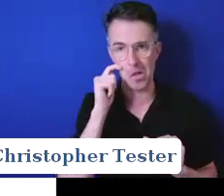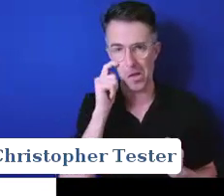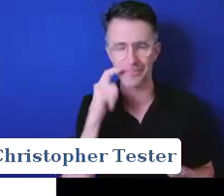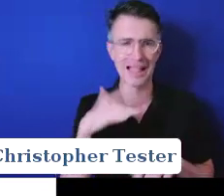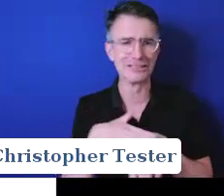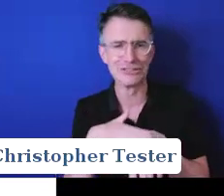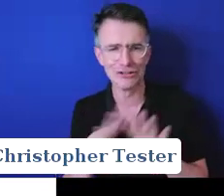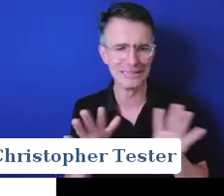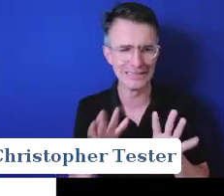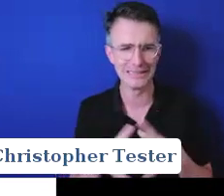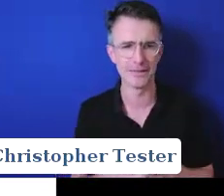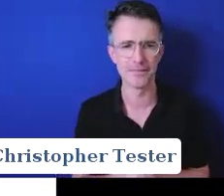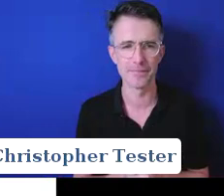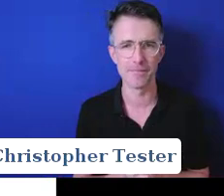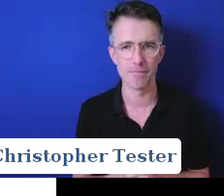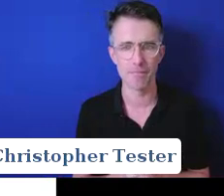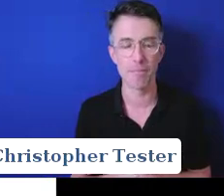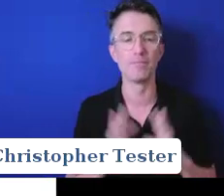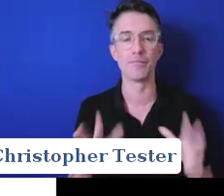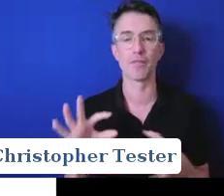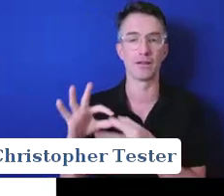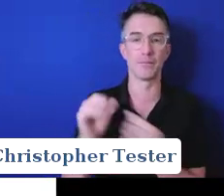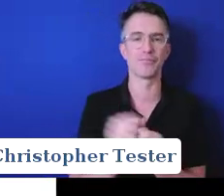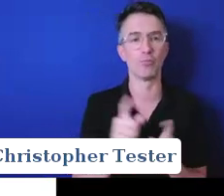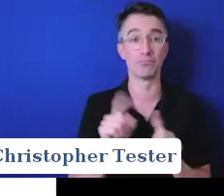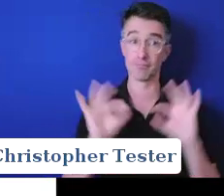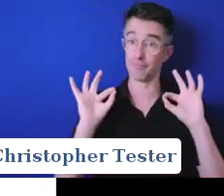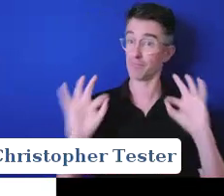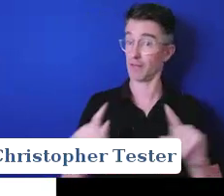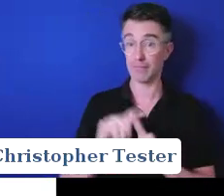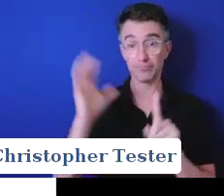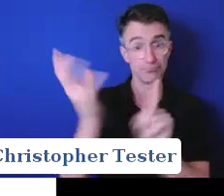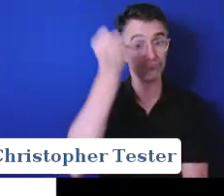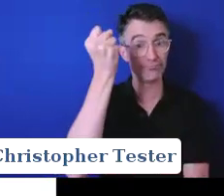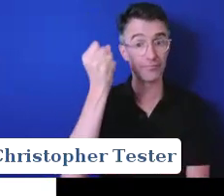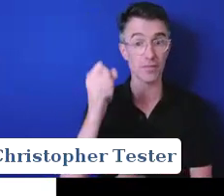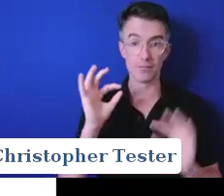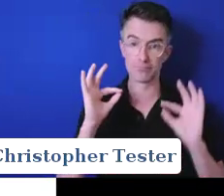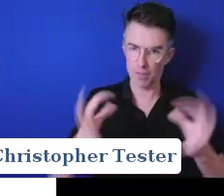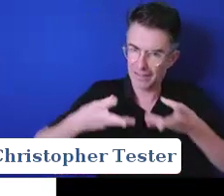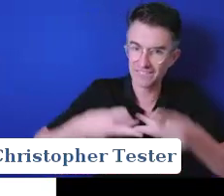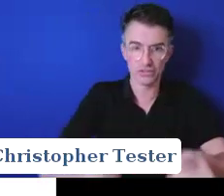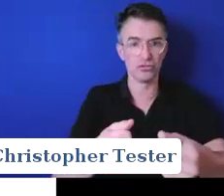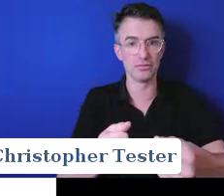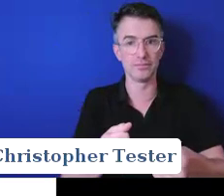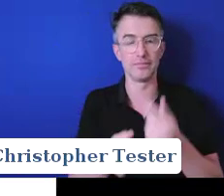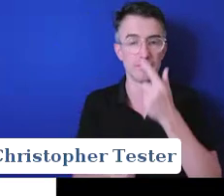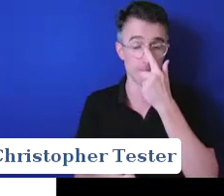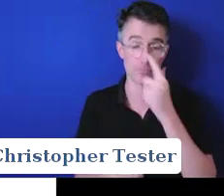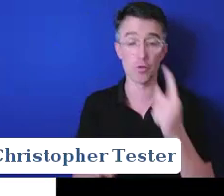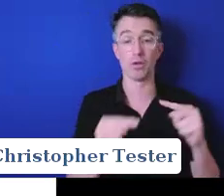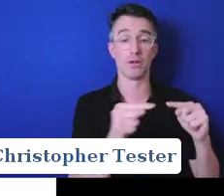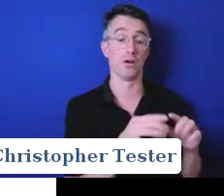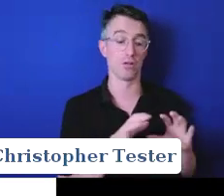In terms of effectiveness, so the focal points at the commune level showed a very strict compliance with